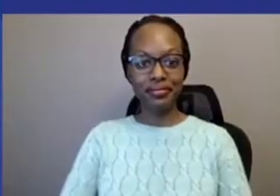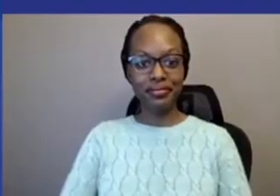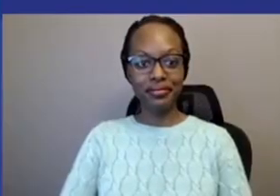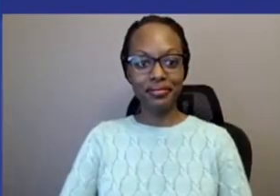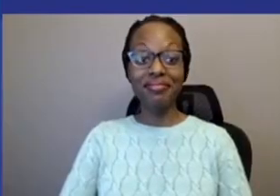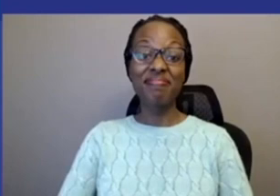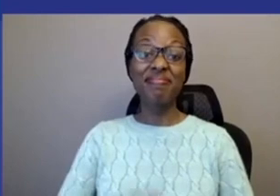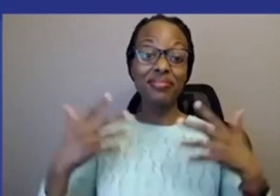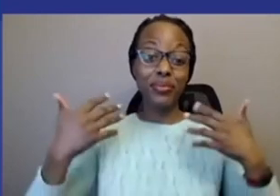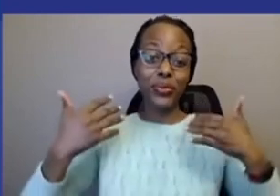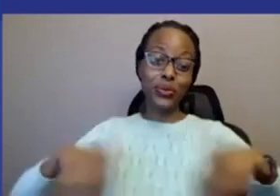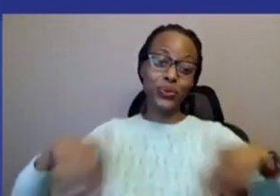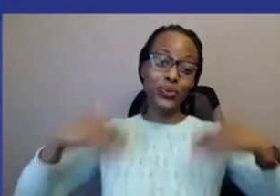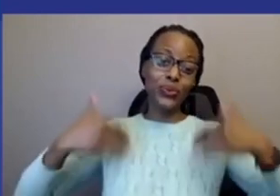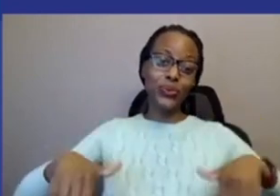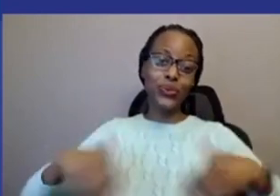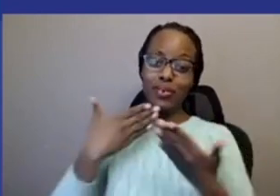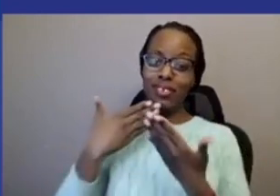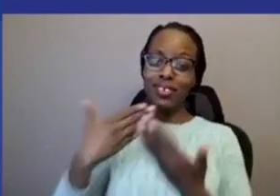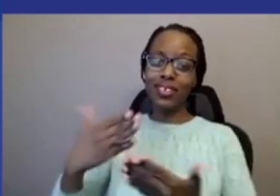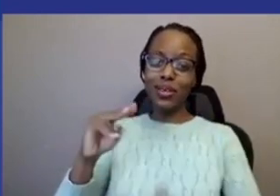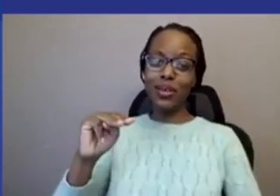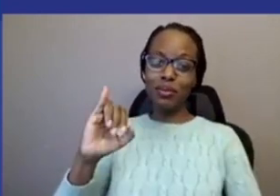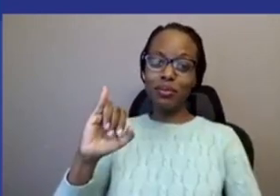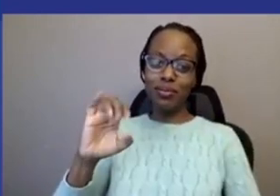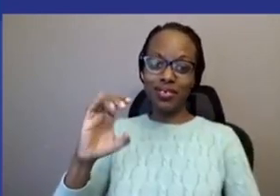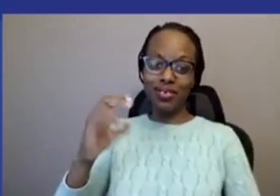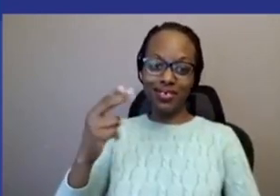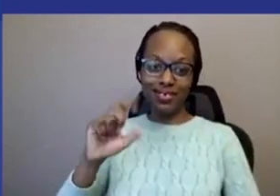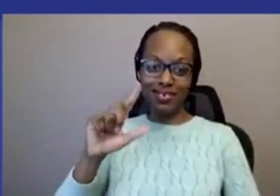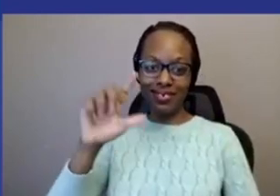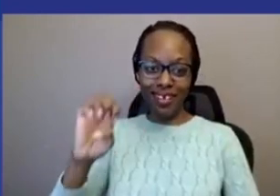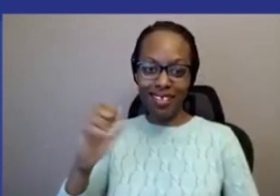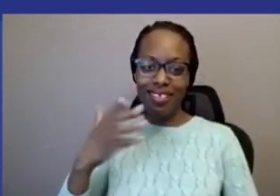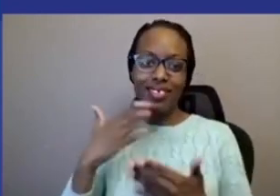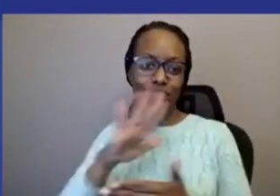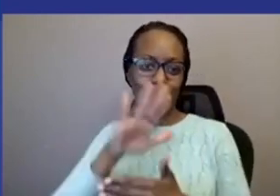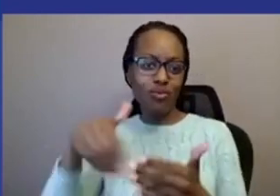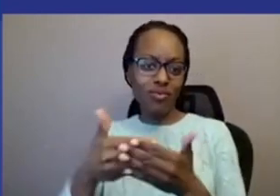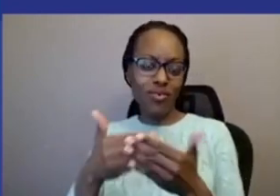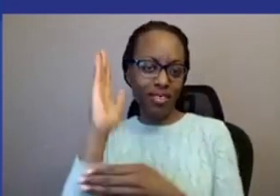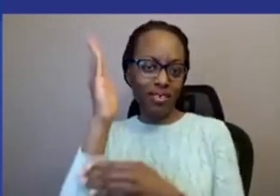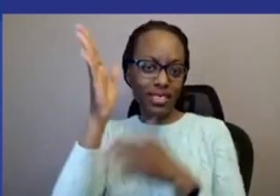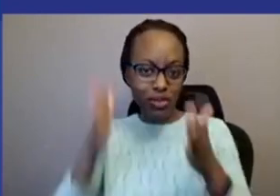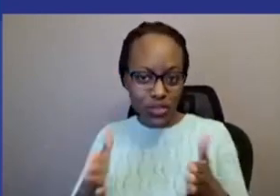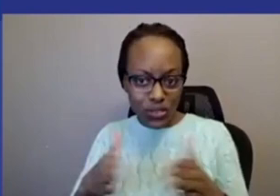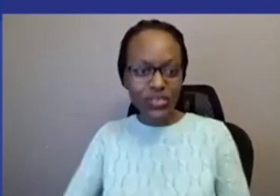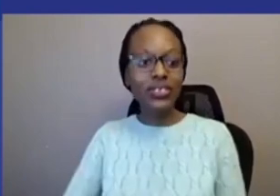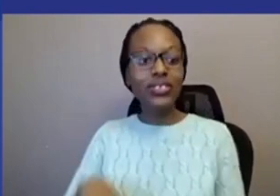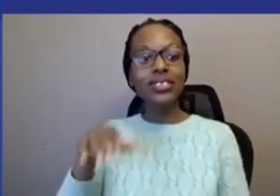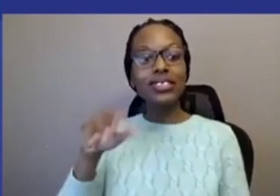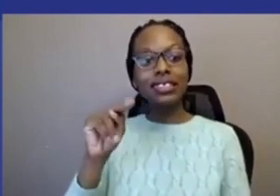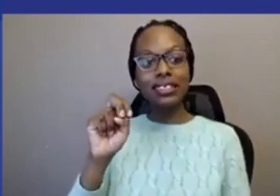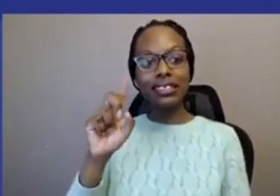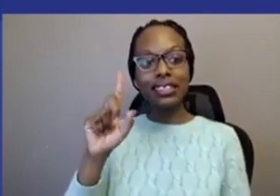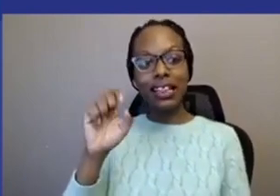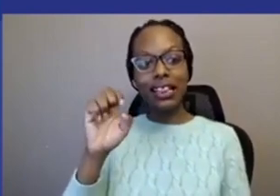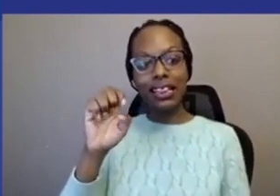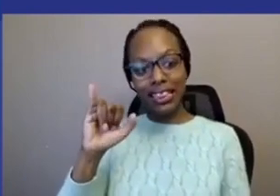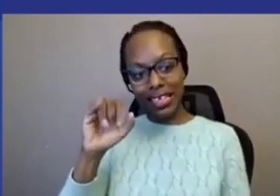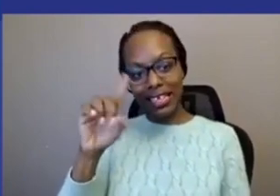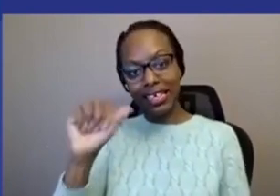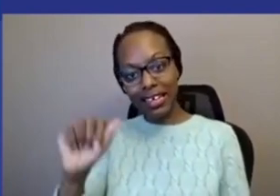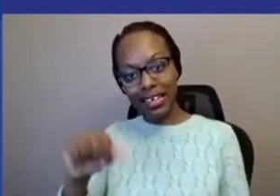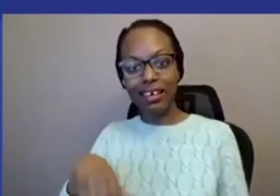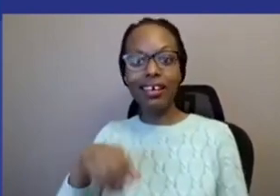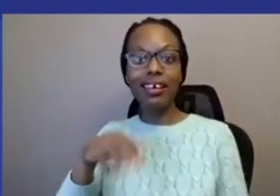Wow. Thank you, Michele. And thank you to our wonderful group of speakers, Nelida, Cesar, and JaQuel,